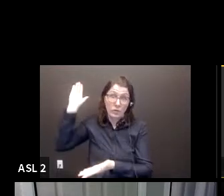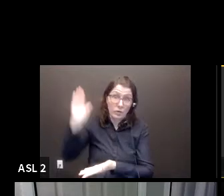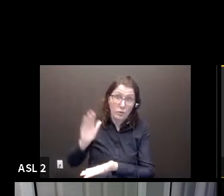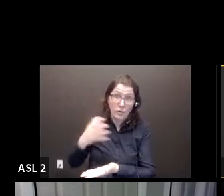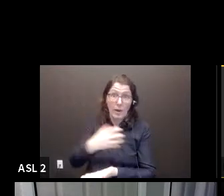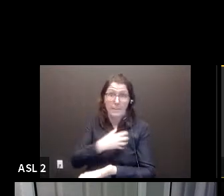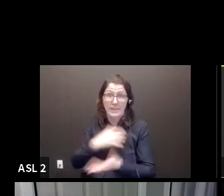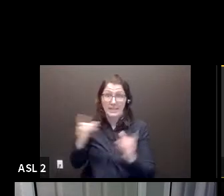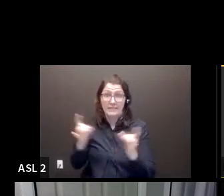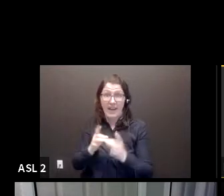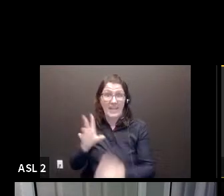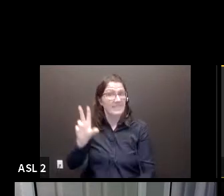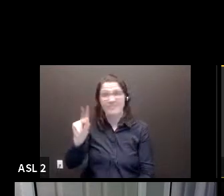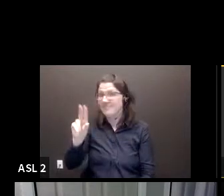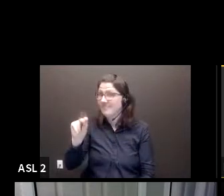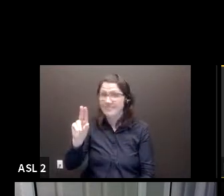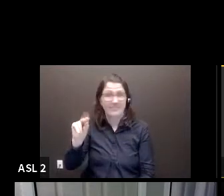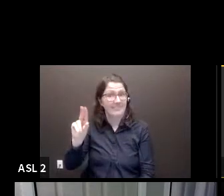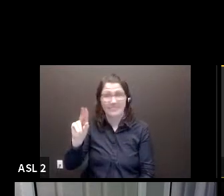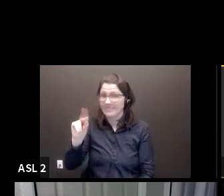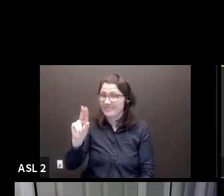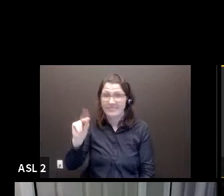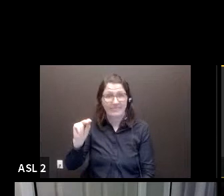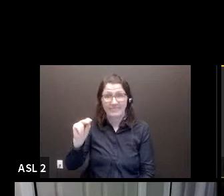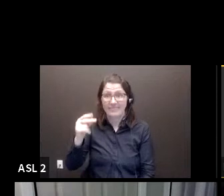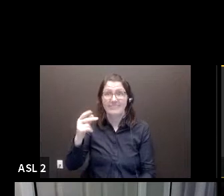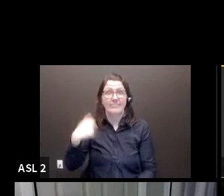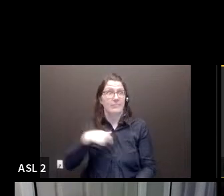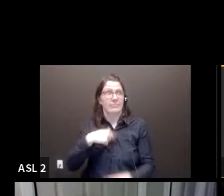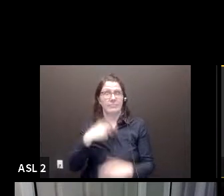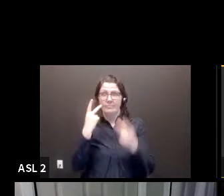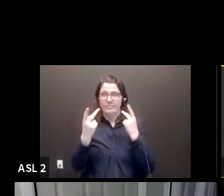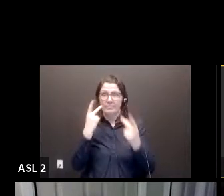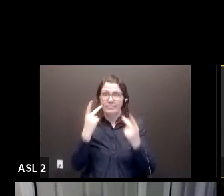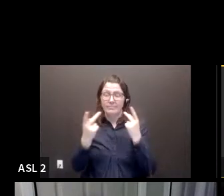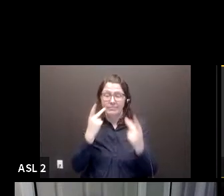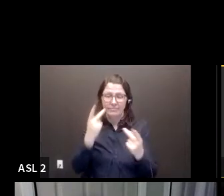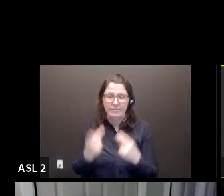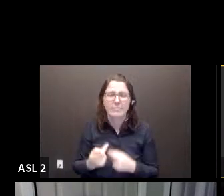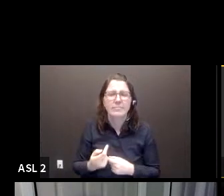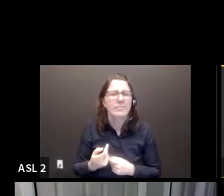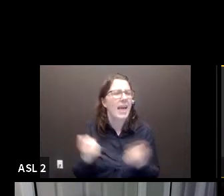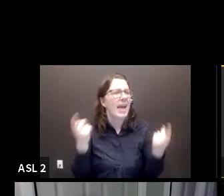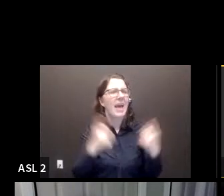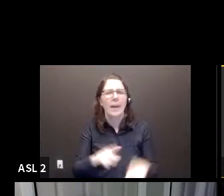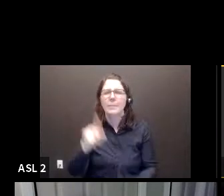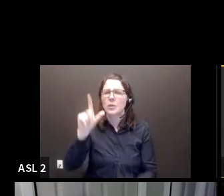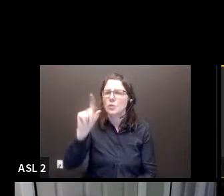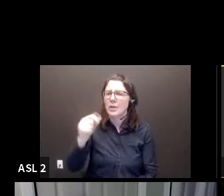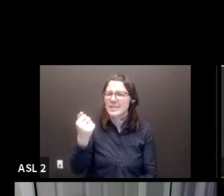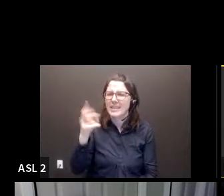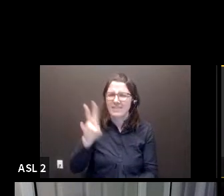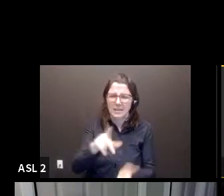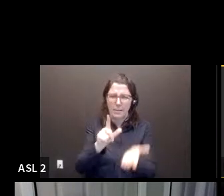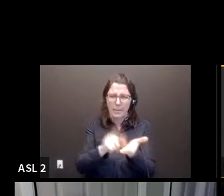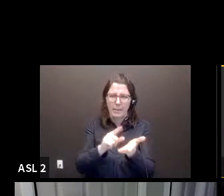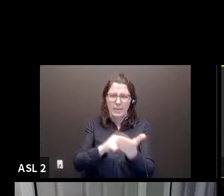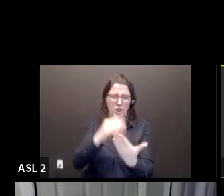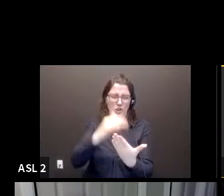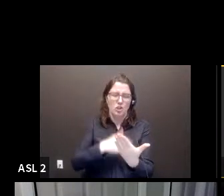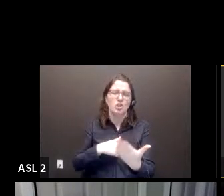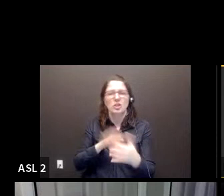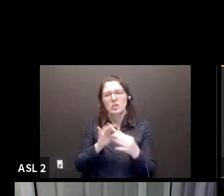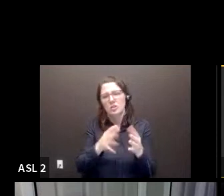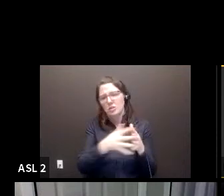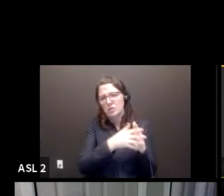brutality um and we've seen this and there was a meta-analysis that came out 2017 that kind of talked about that more in the american context